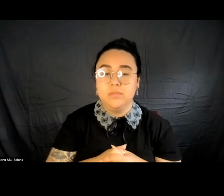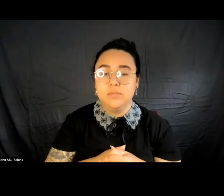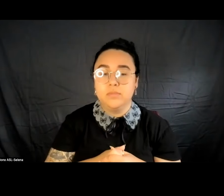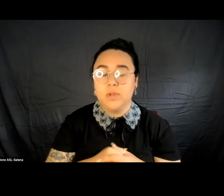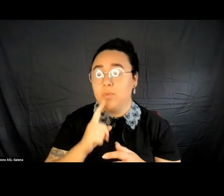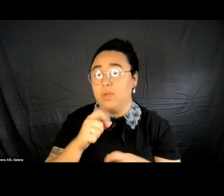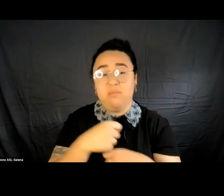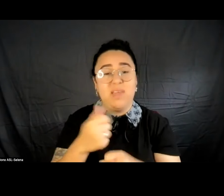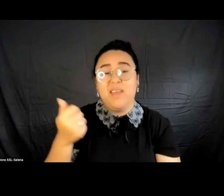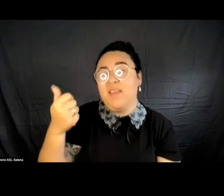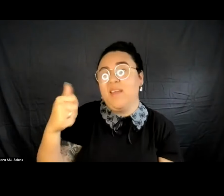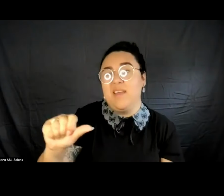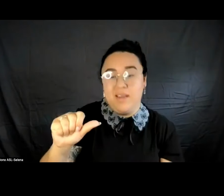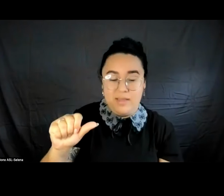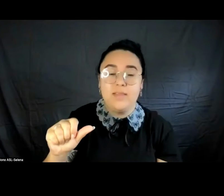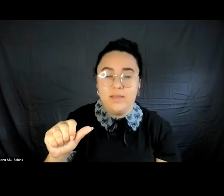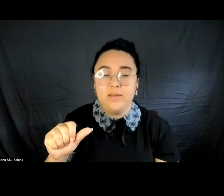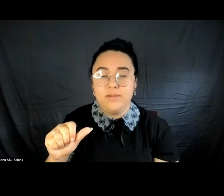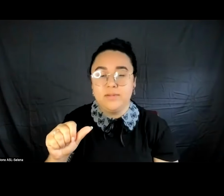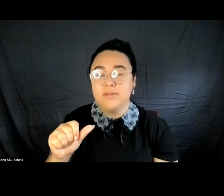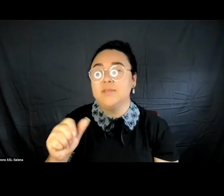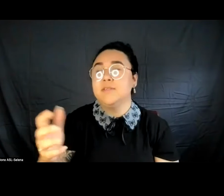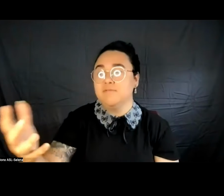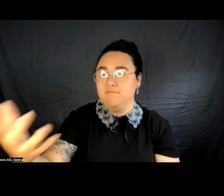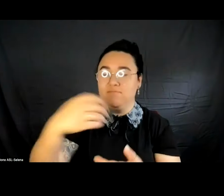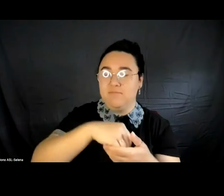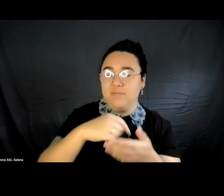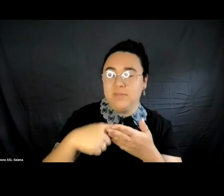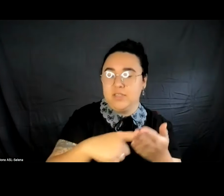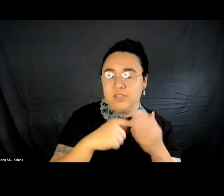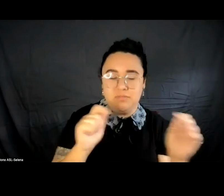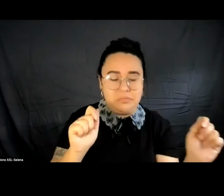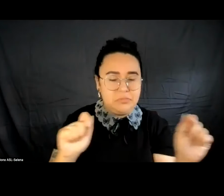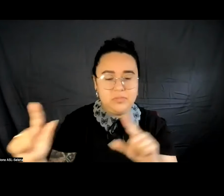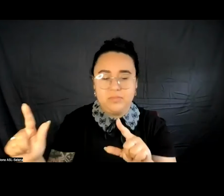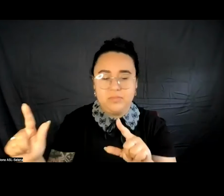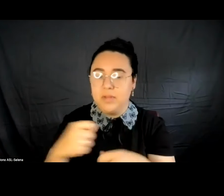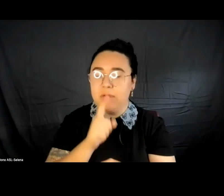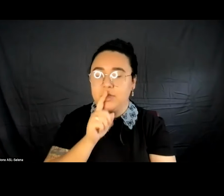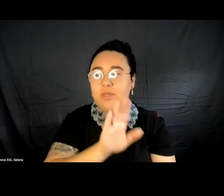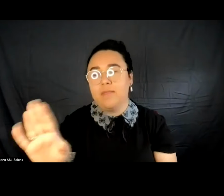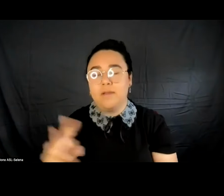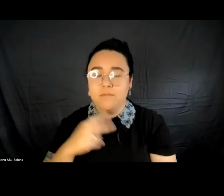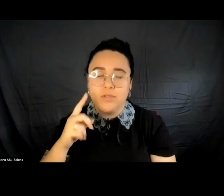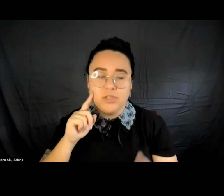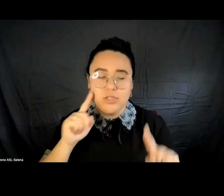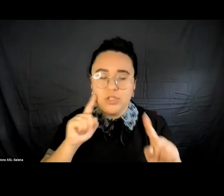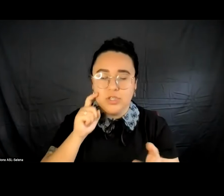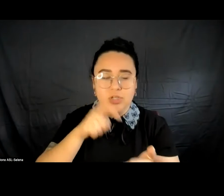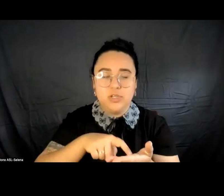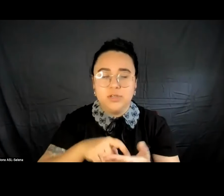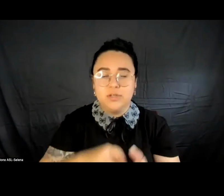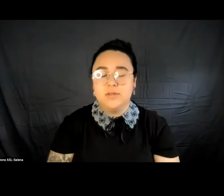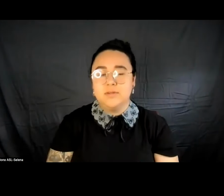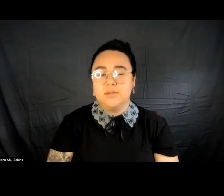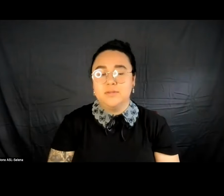anything is to bring everybody to the table and make sure that everybody's voice is heard. I'm